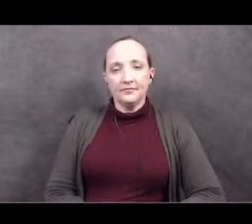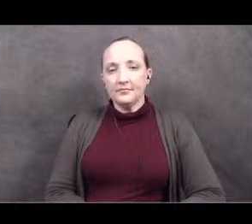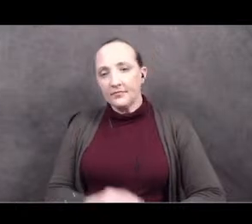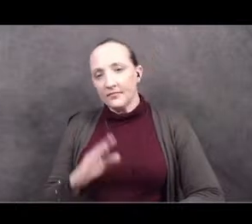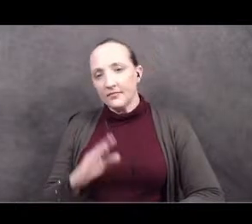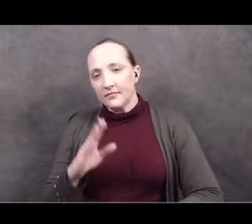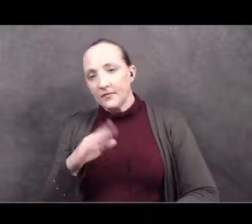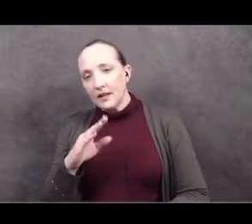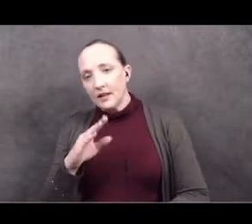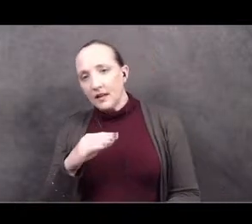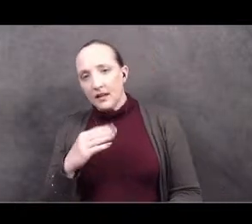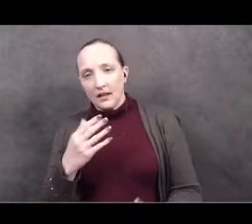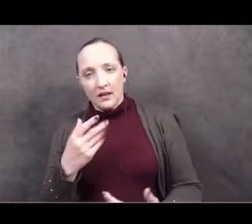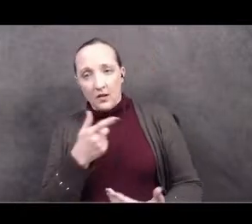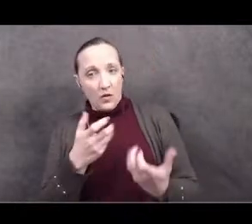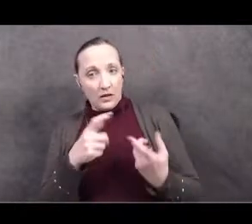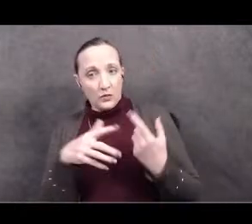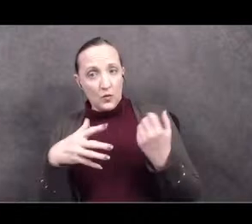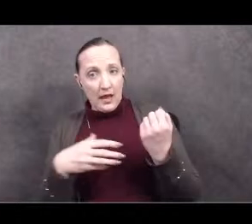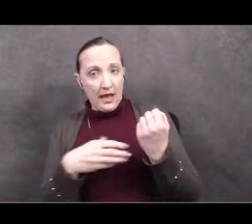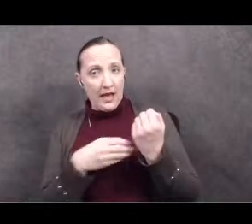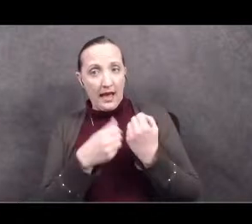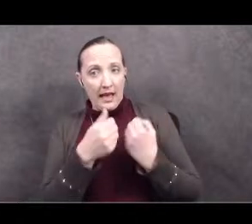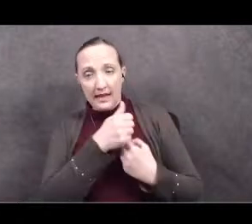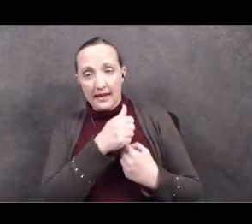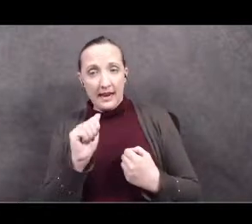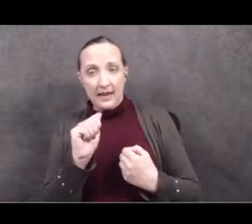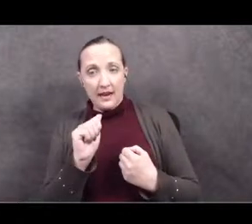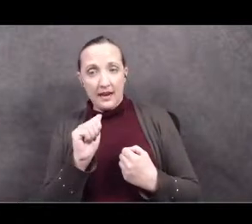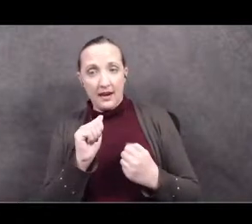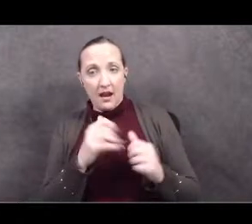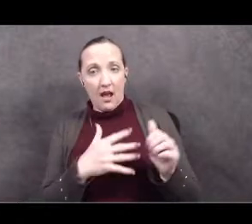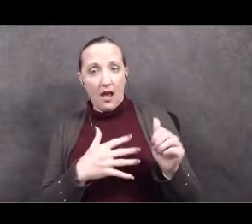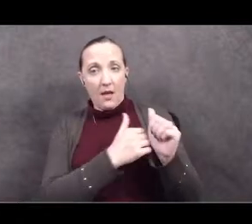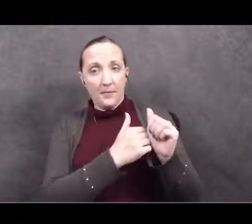you like to add any uh any updates to the Roop